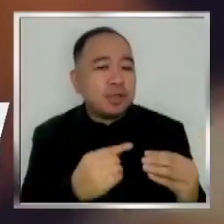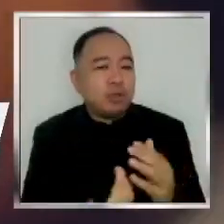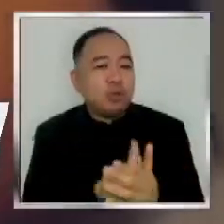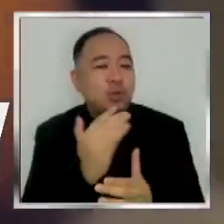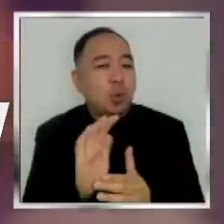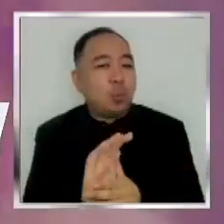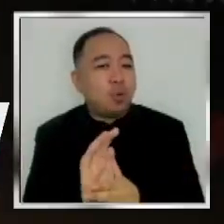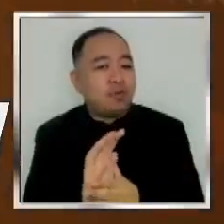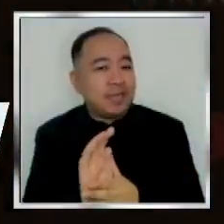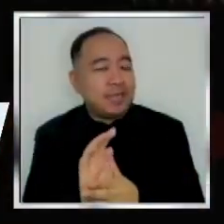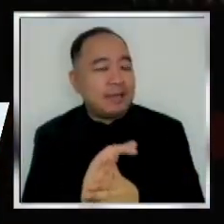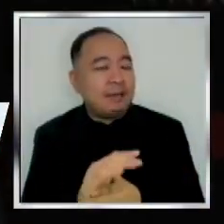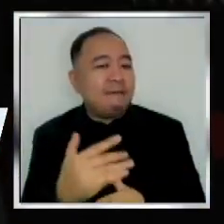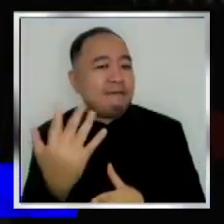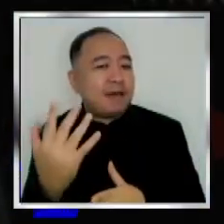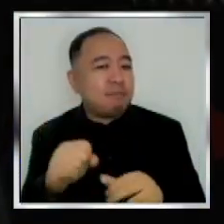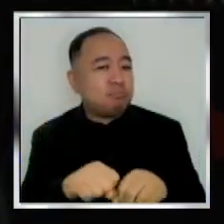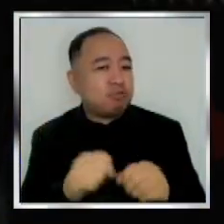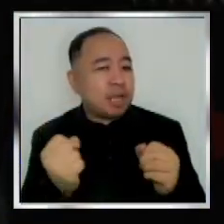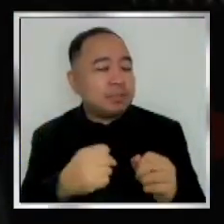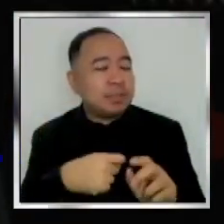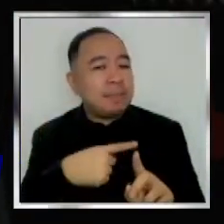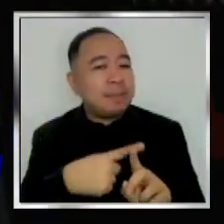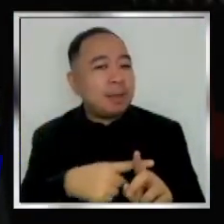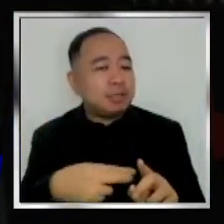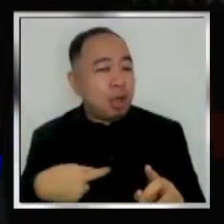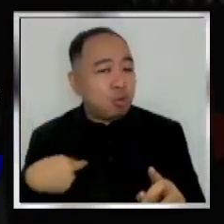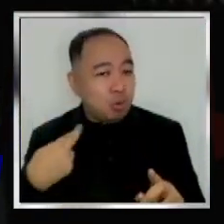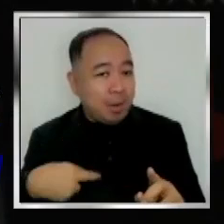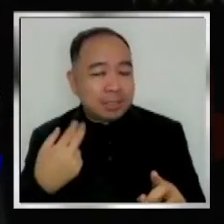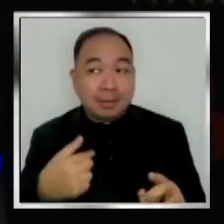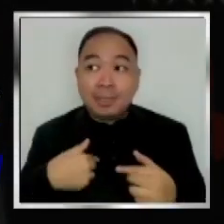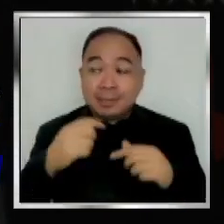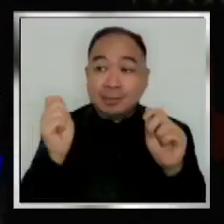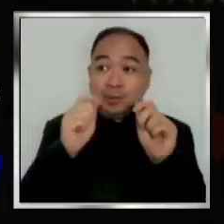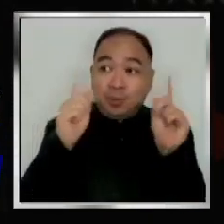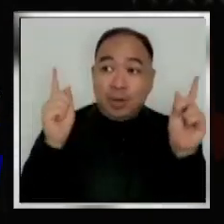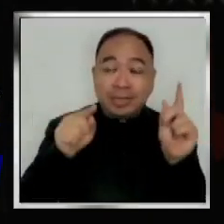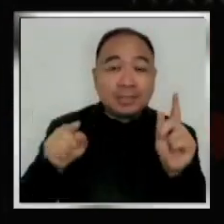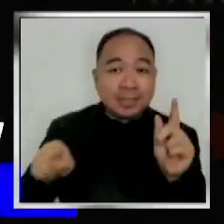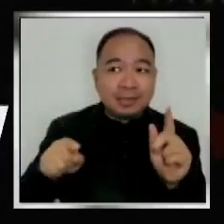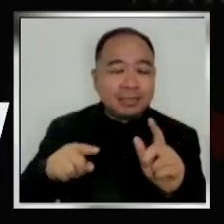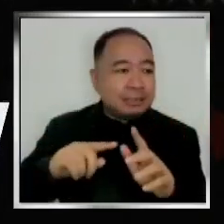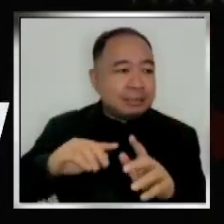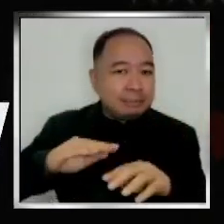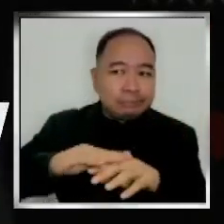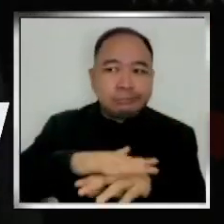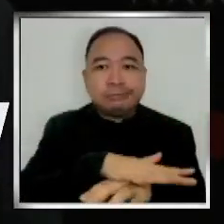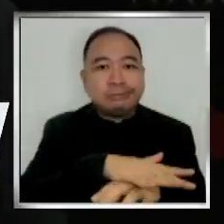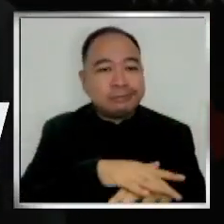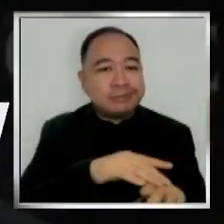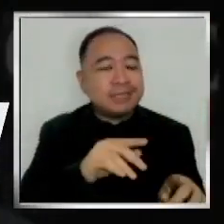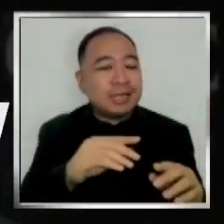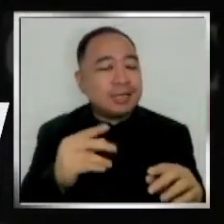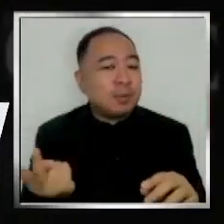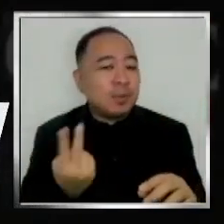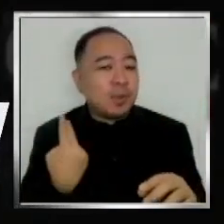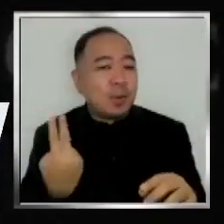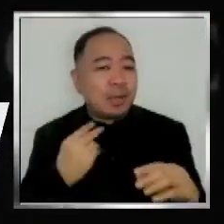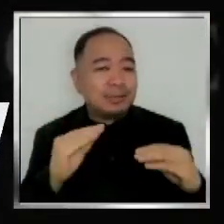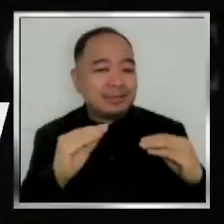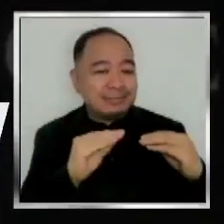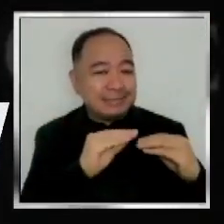and a Romance. Kahit ako nagulat eh, na yun yung scene na nag-leak, which is yung kissing scene namin ni Julia.